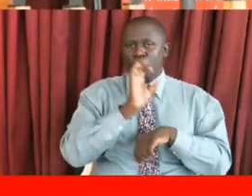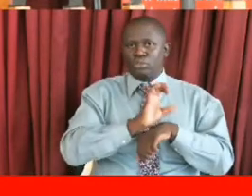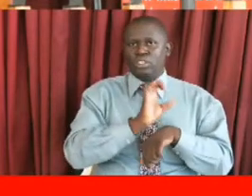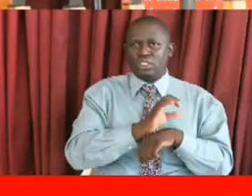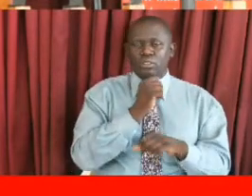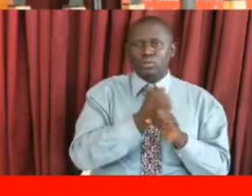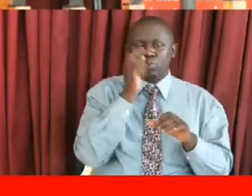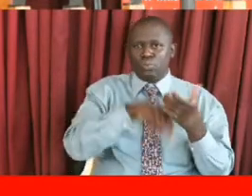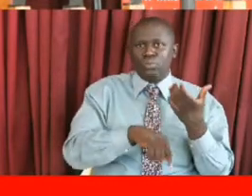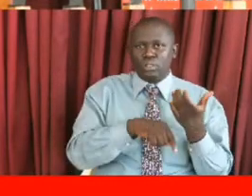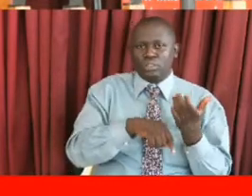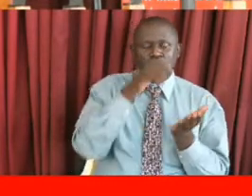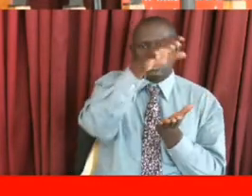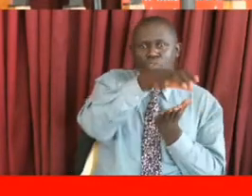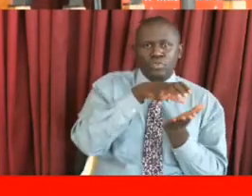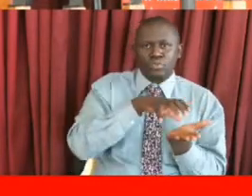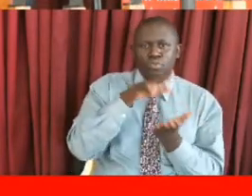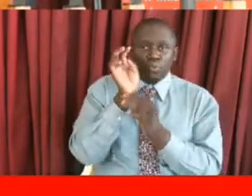window